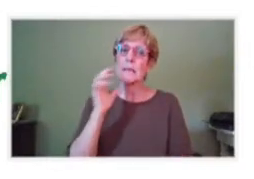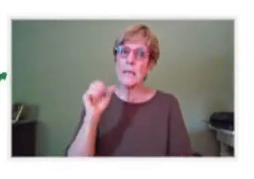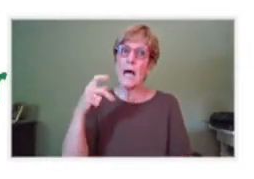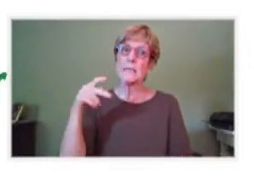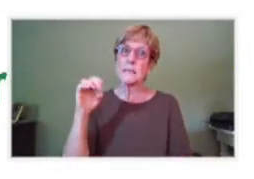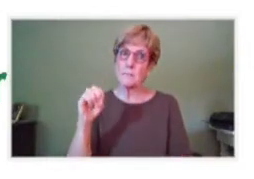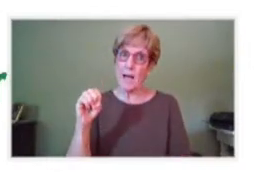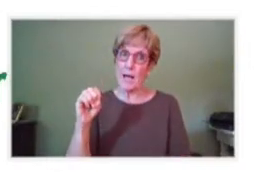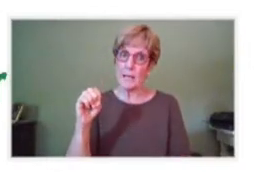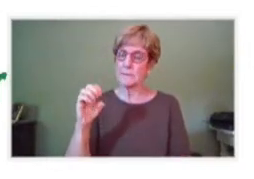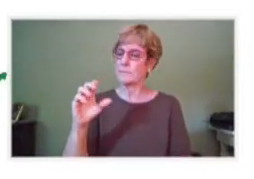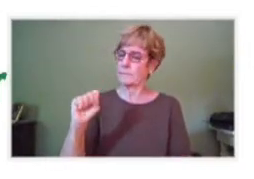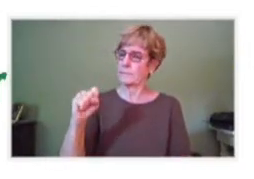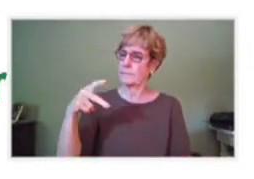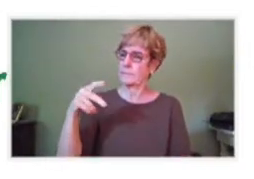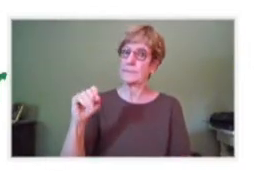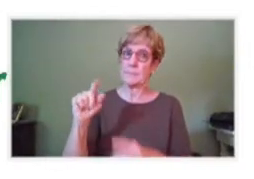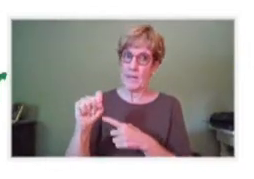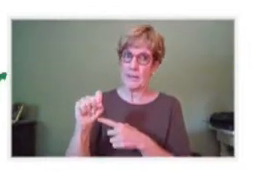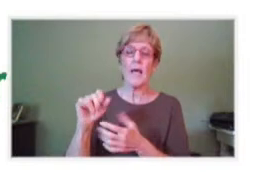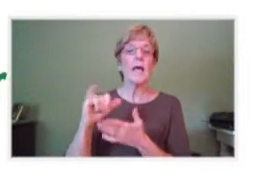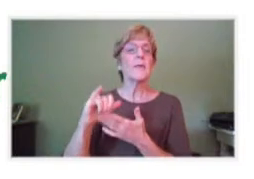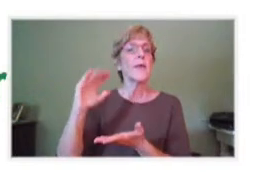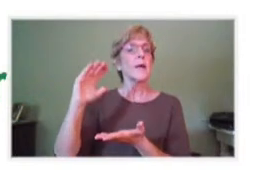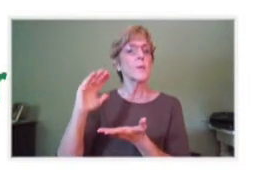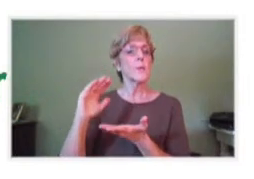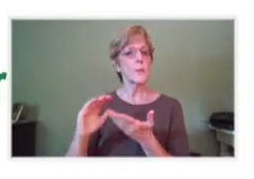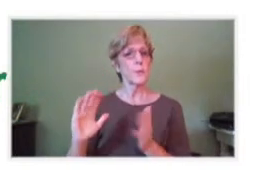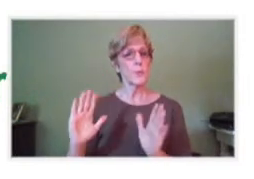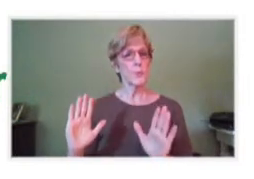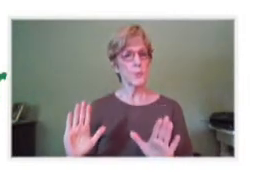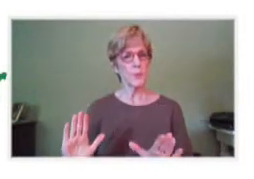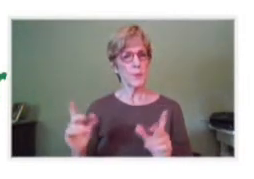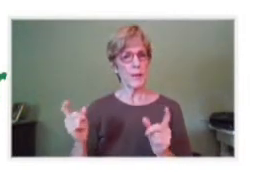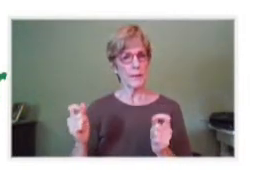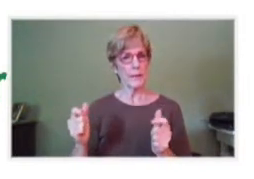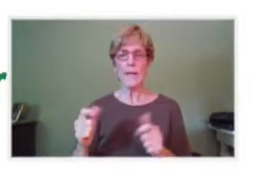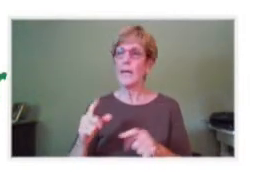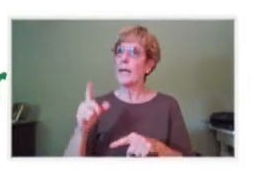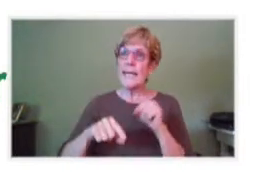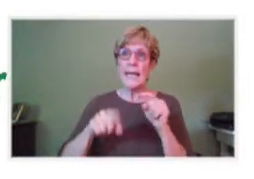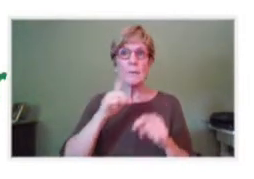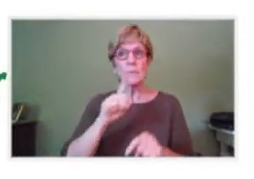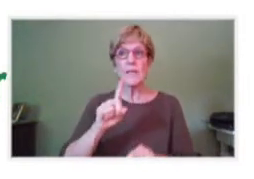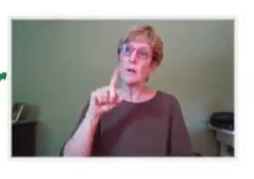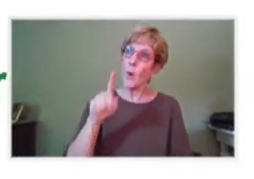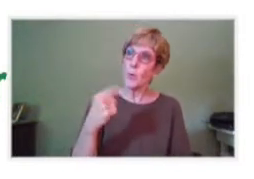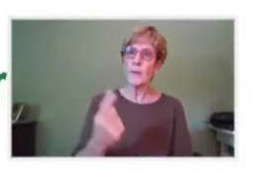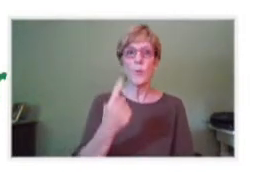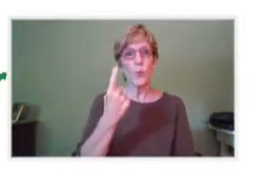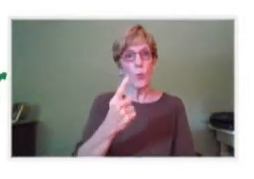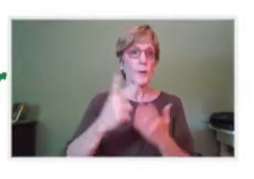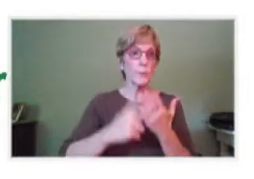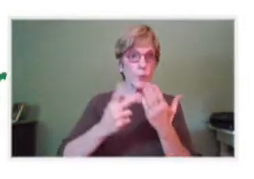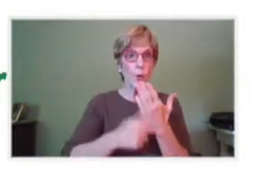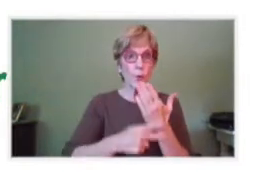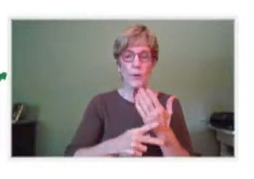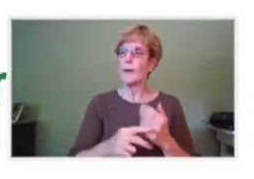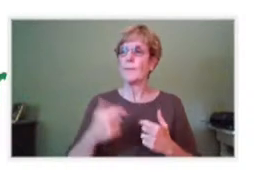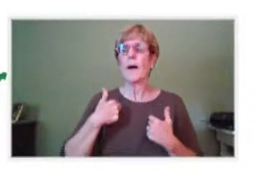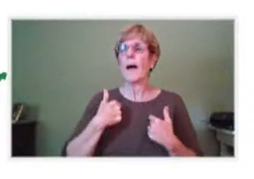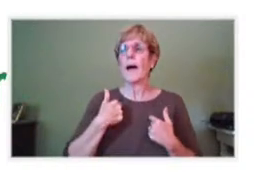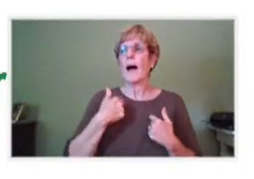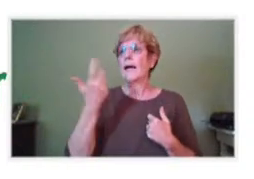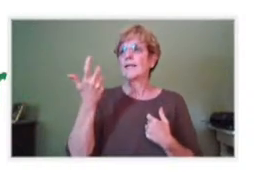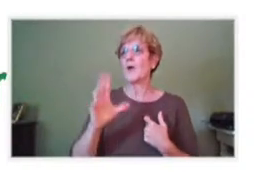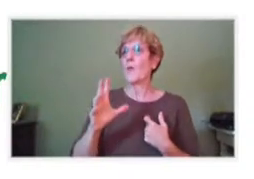Biddy's Ford Road corridor has cooled down. Now that can't conclusively be attributed to one program or intervention. I don't want to take shine away from the chief